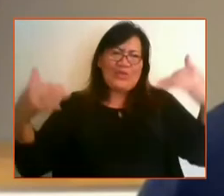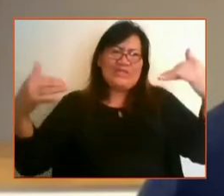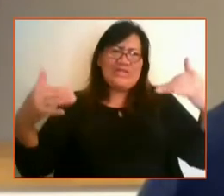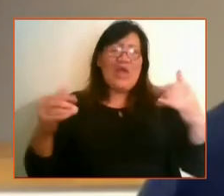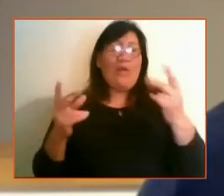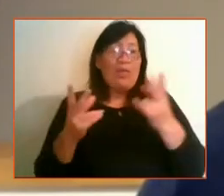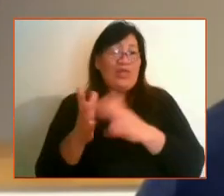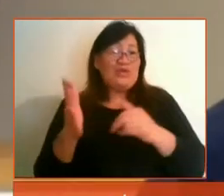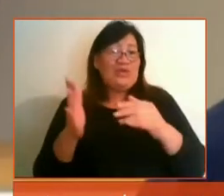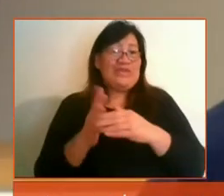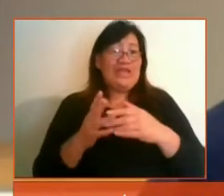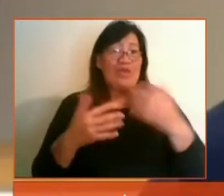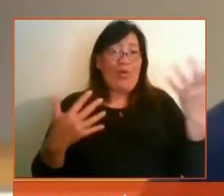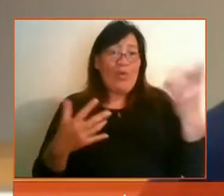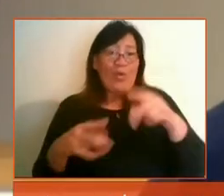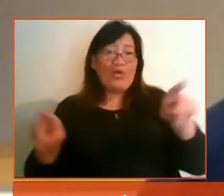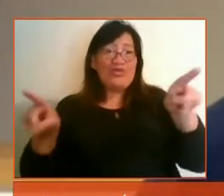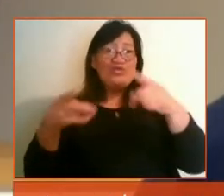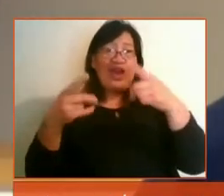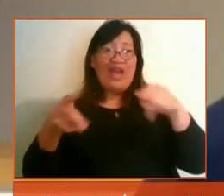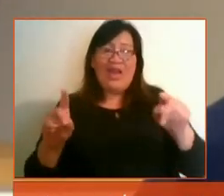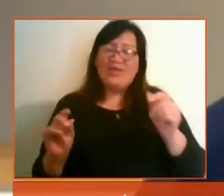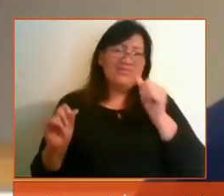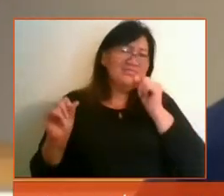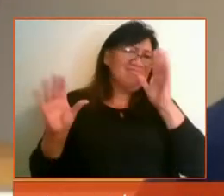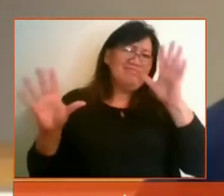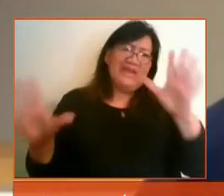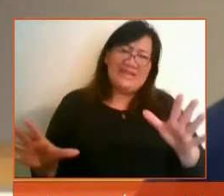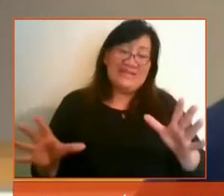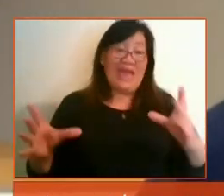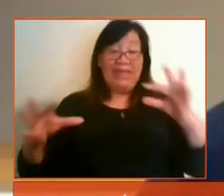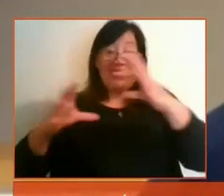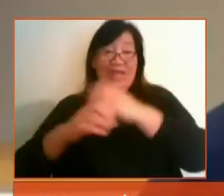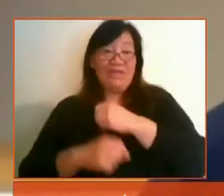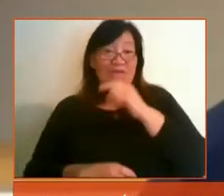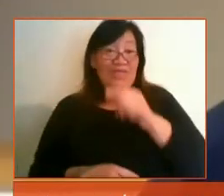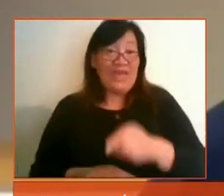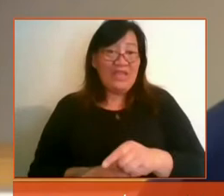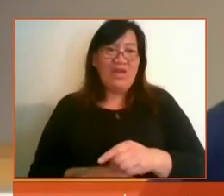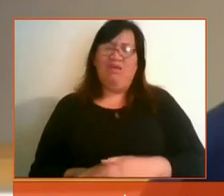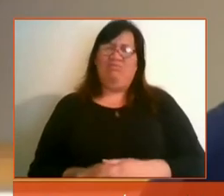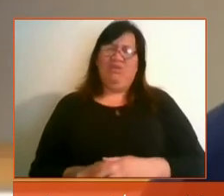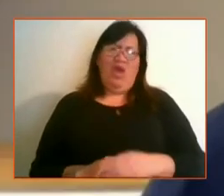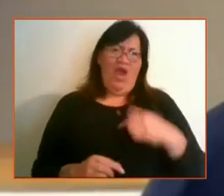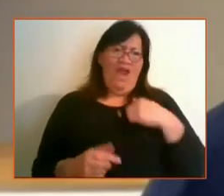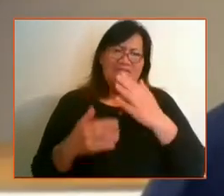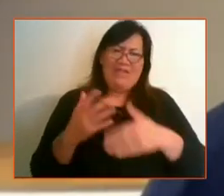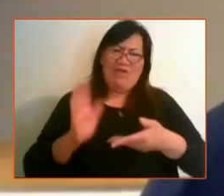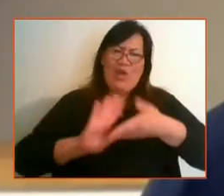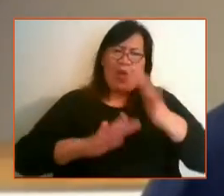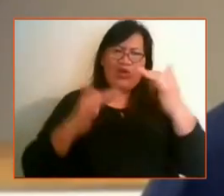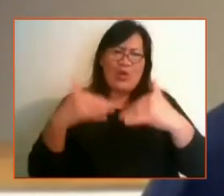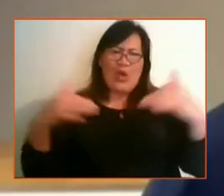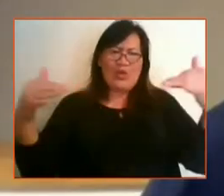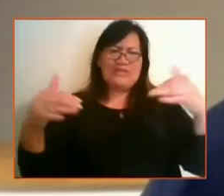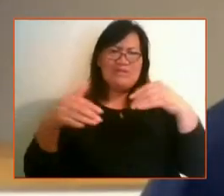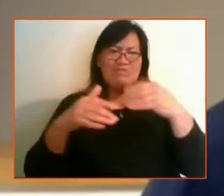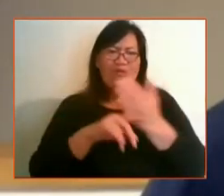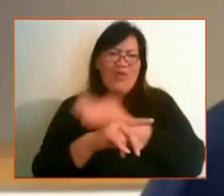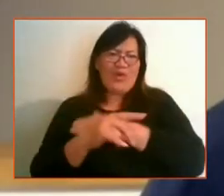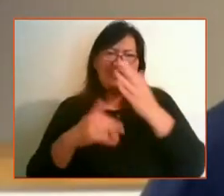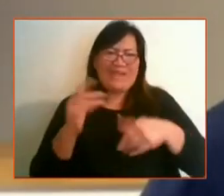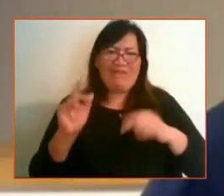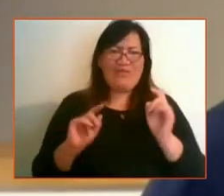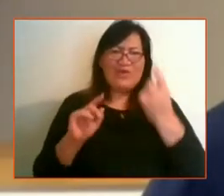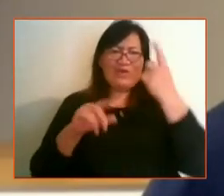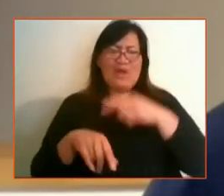plus also his absolute ensemble. At the end of that, I have never been in a concert experience like it before. It